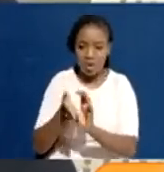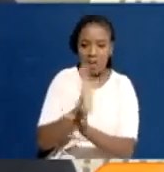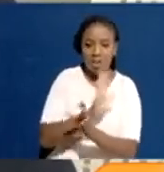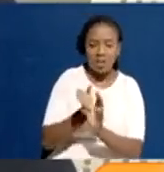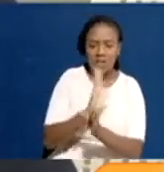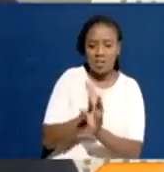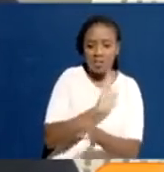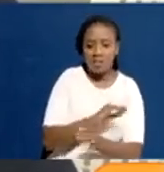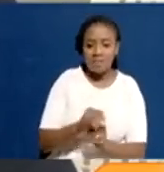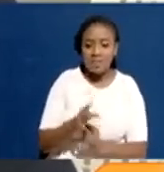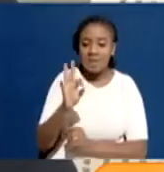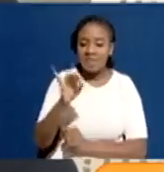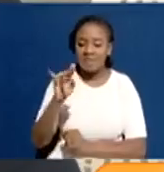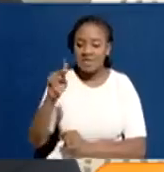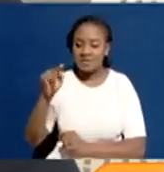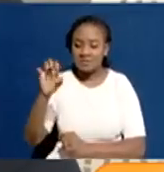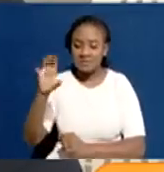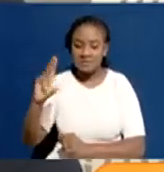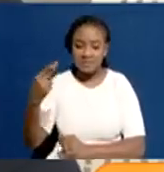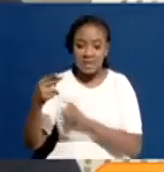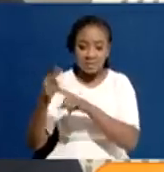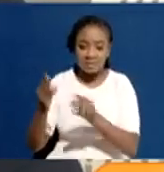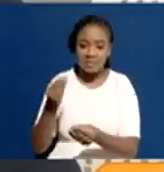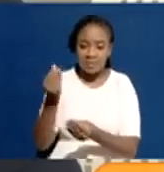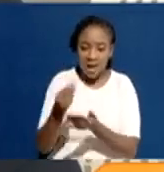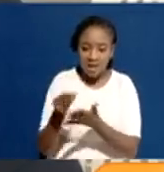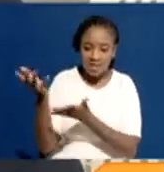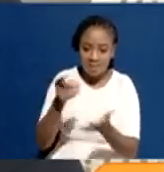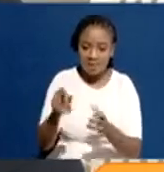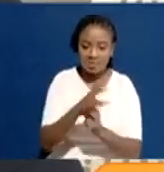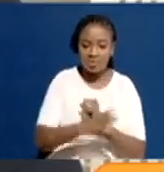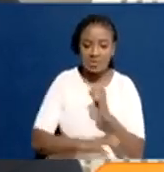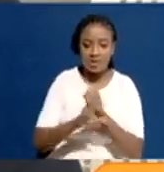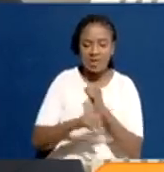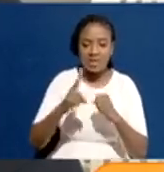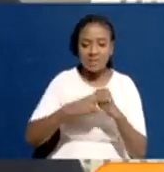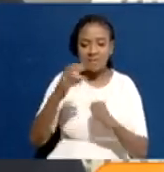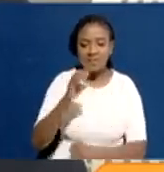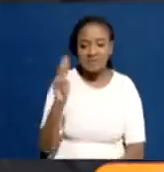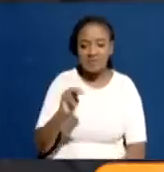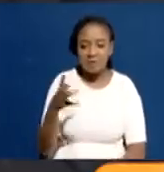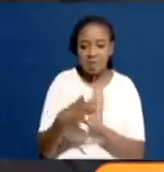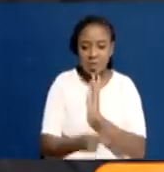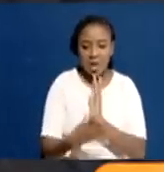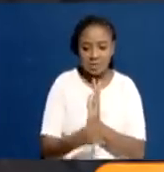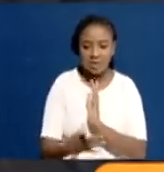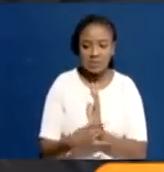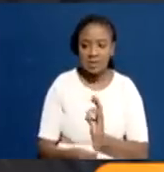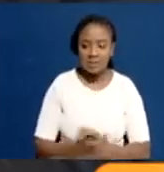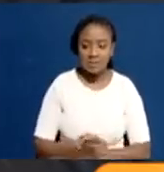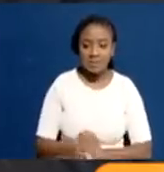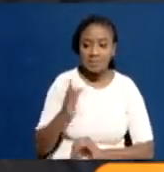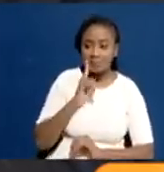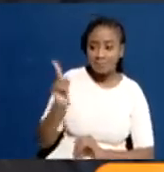of FDI into the country, as over $70 million was invested into the sector last year. The Kenya